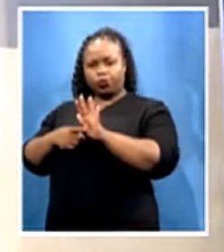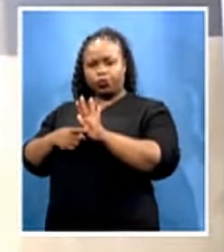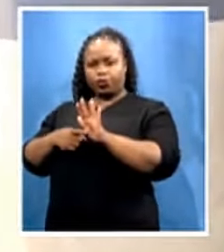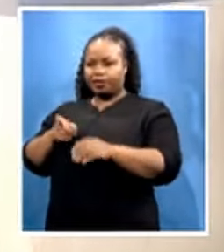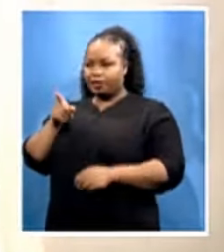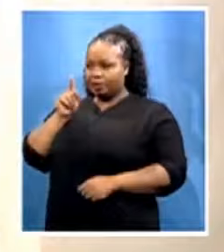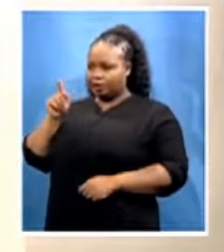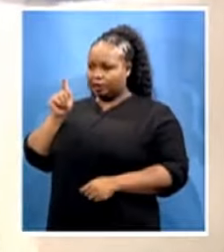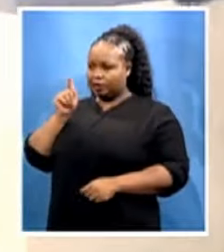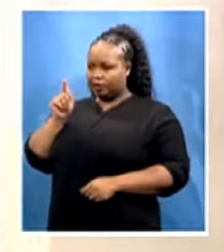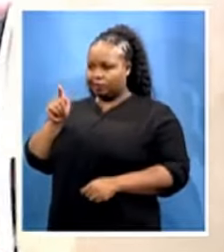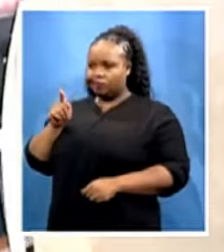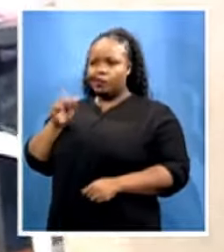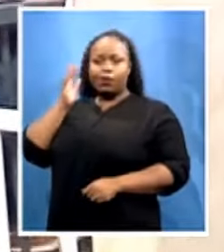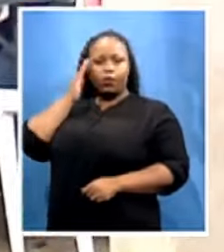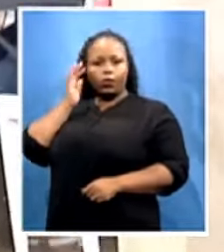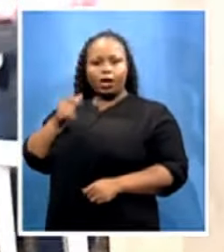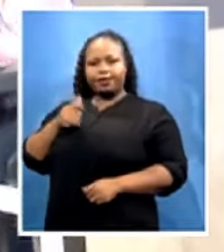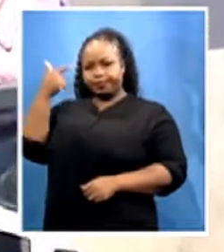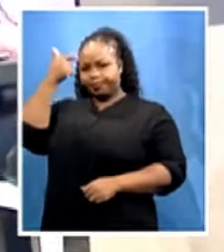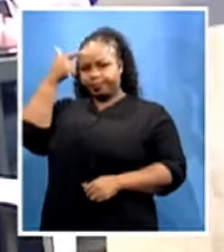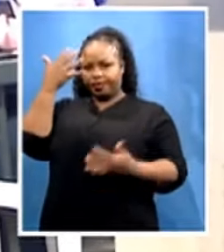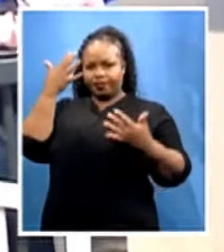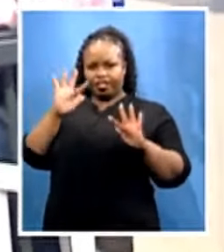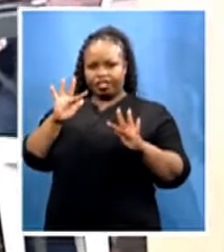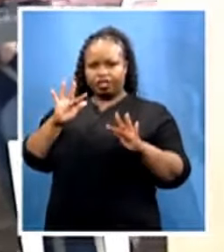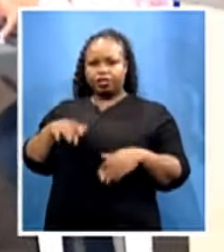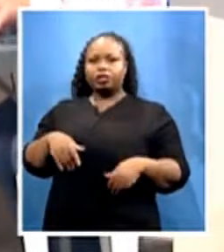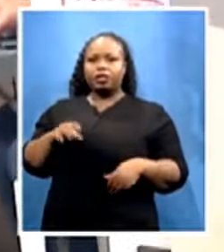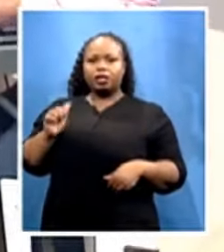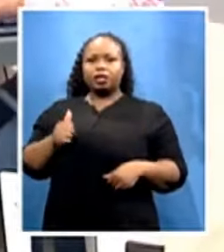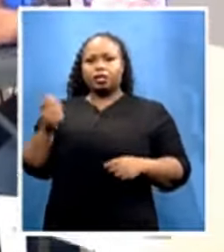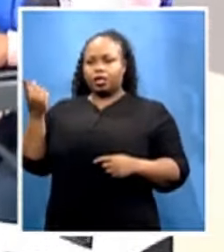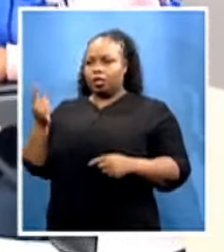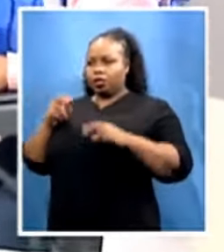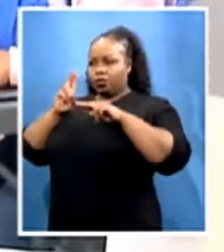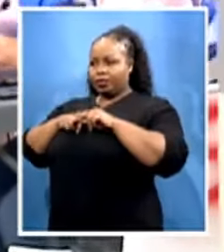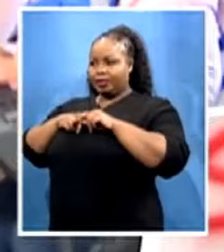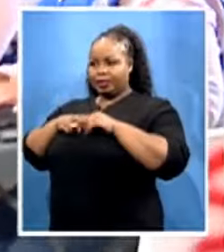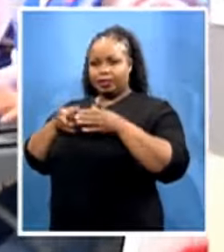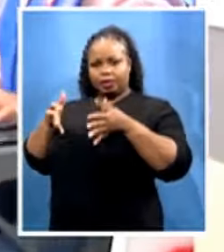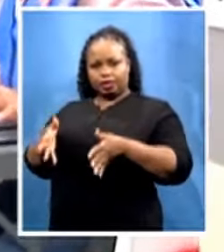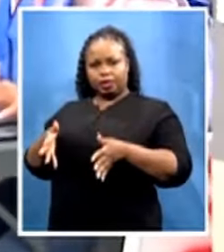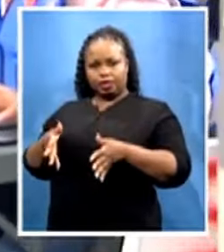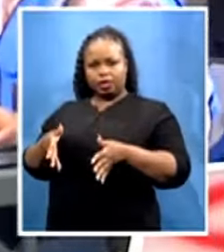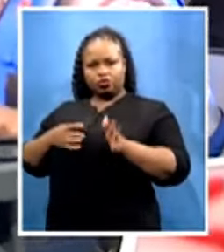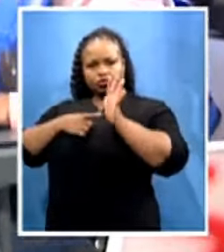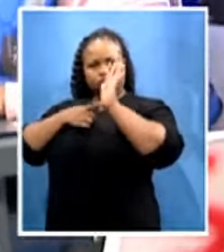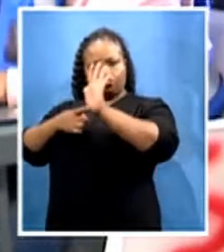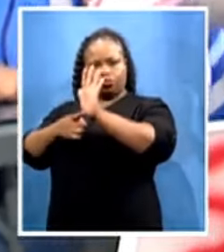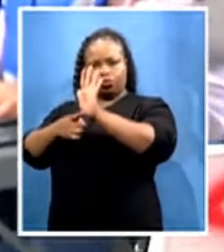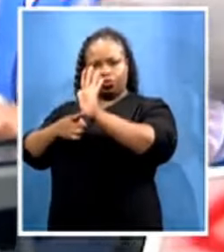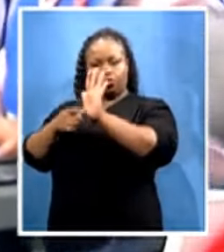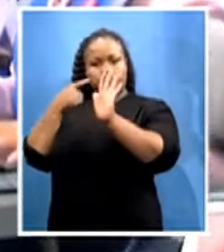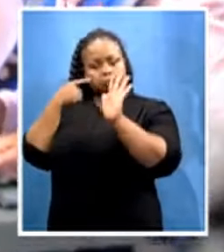screened there, they will actually come through and then show the proof that they are health